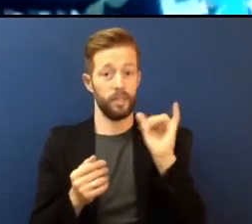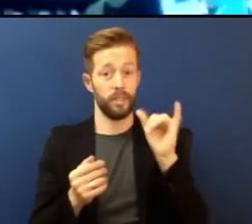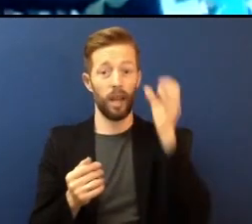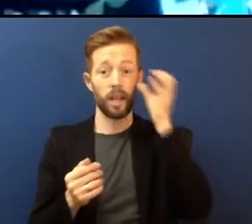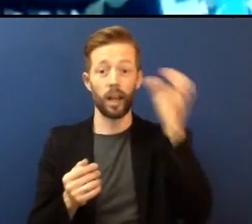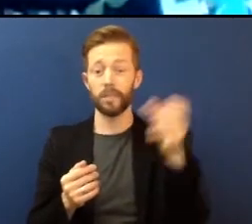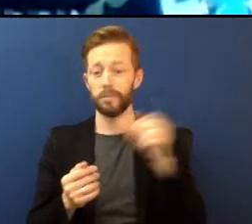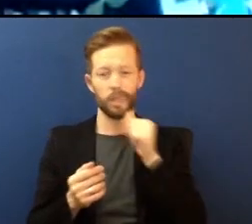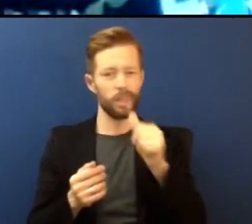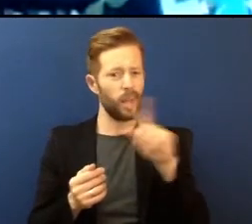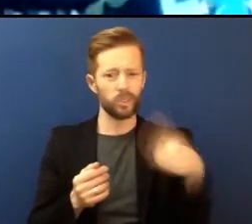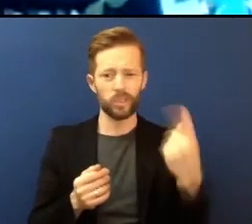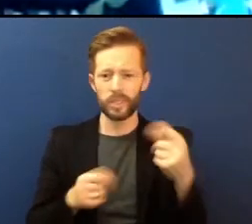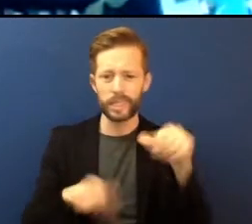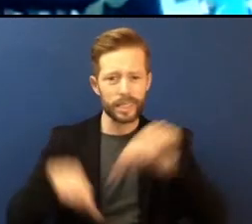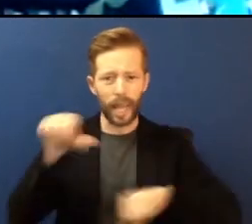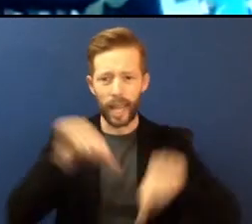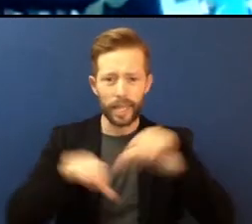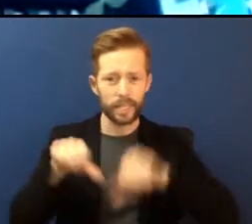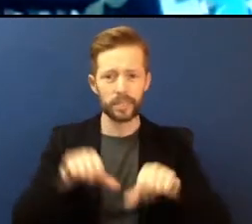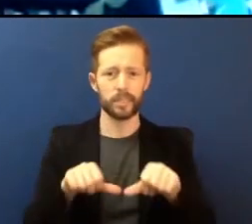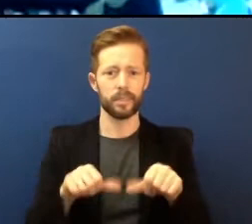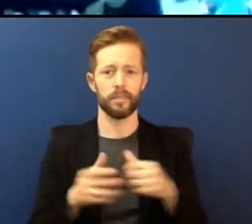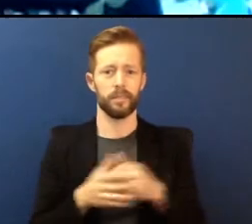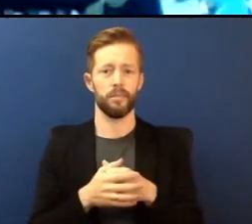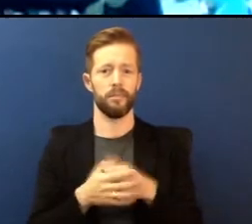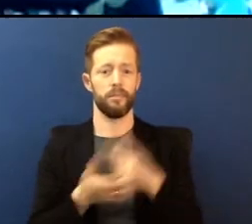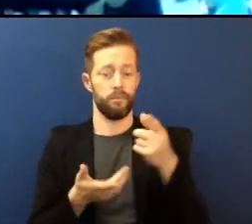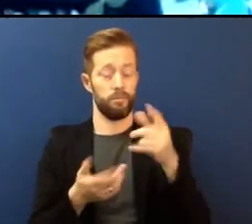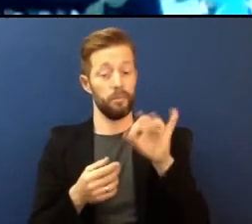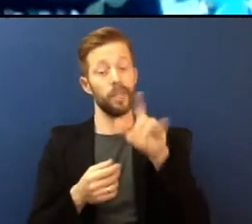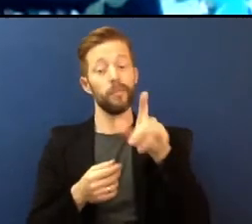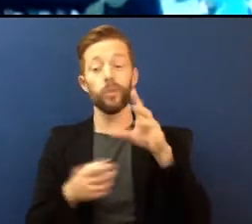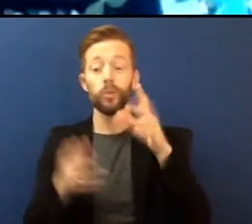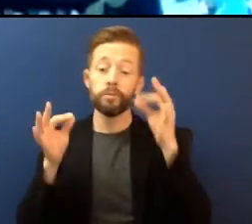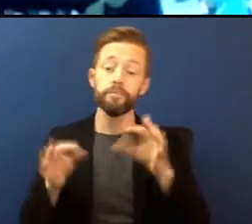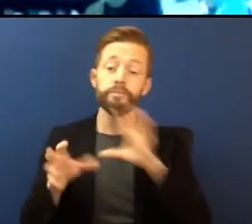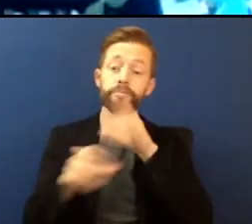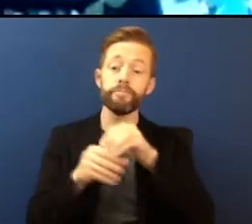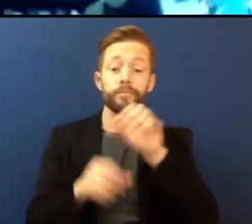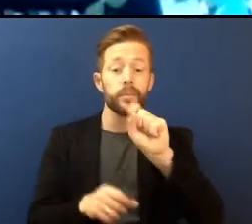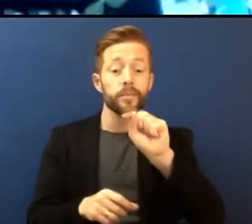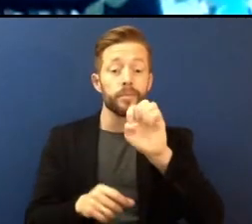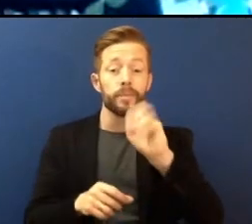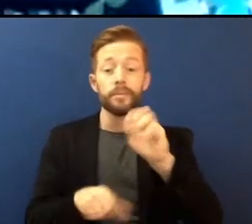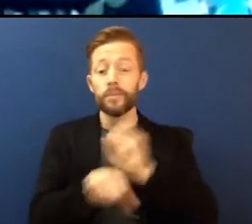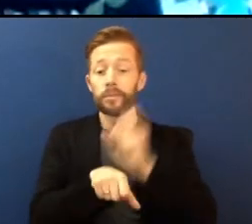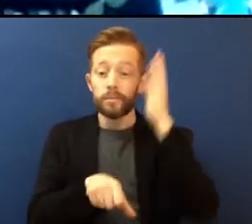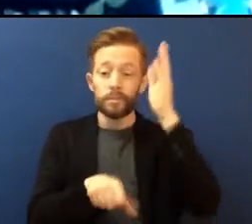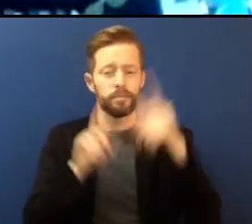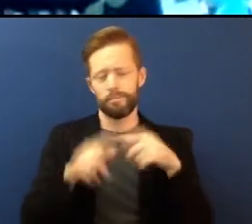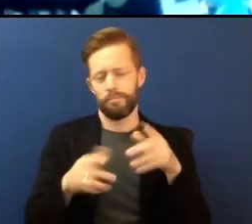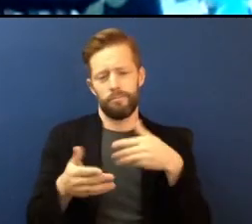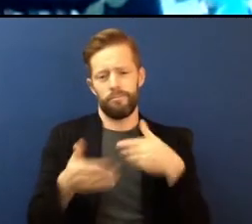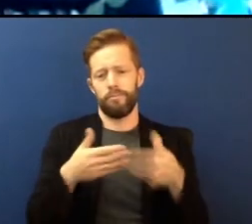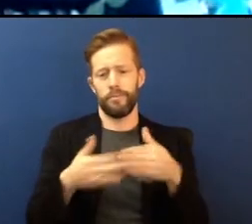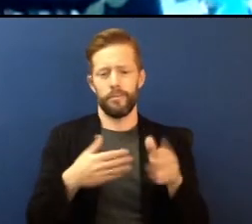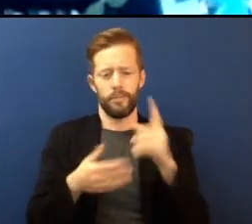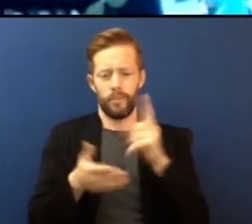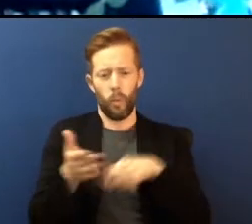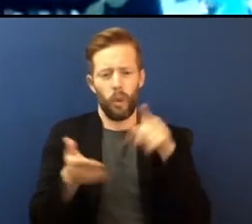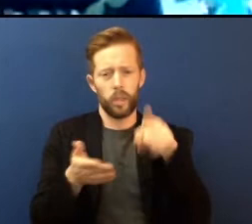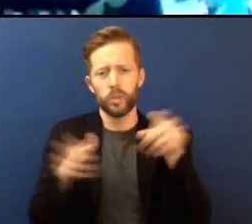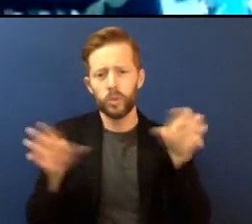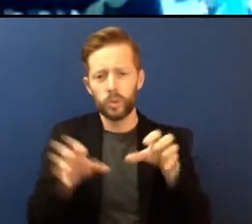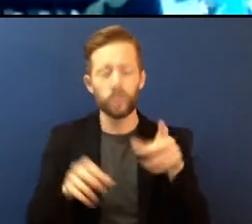learn, because these concepts are not just science. I mean, if you end up taking a career in STEM, that's great, but everybody deals